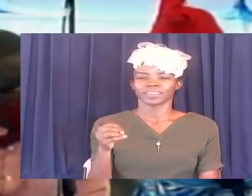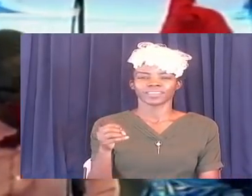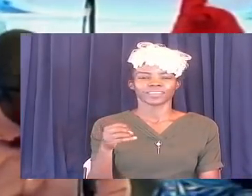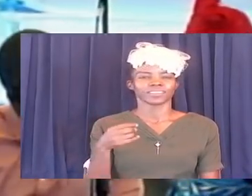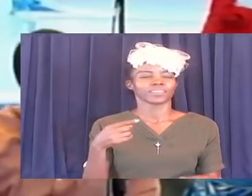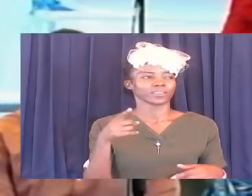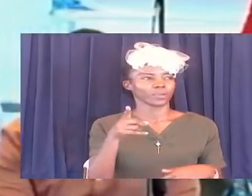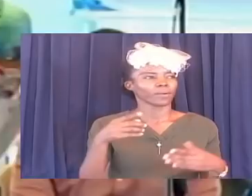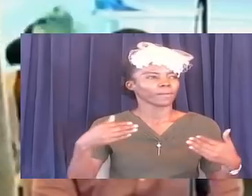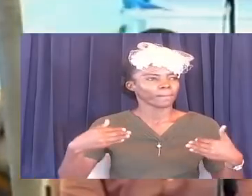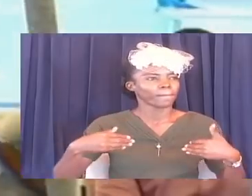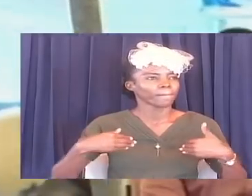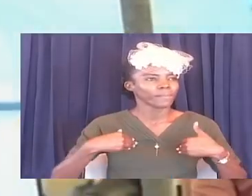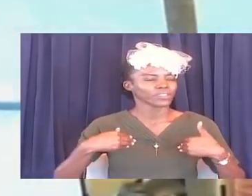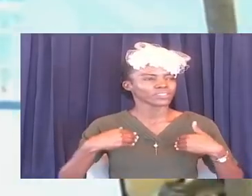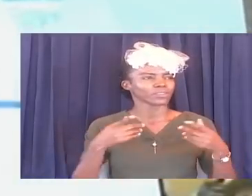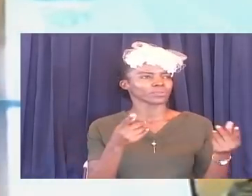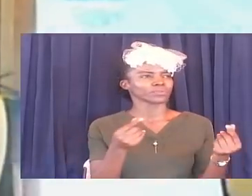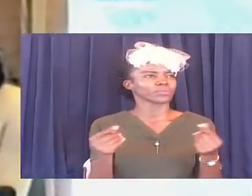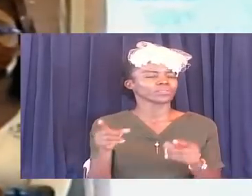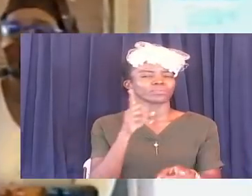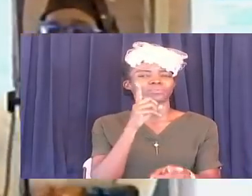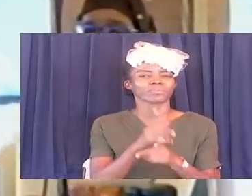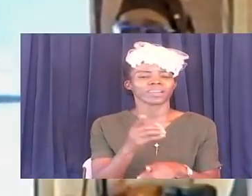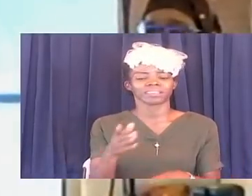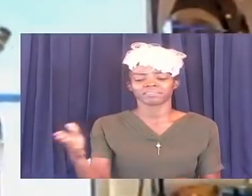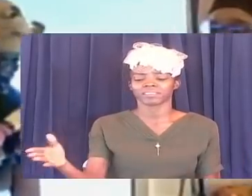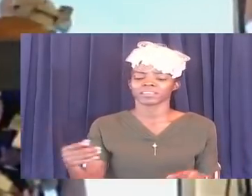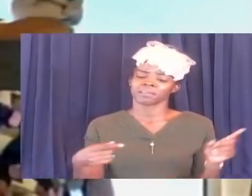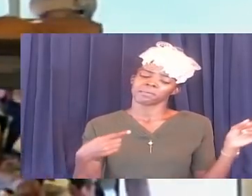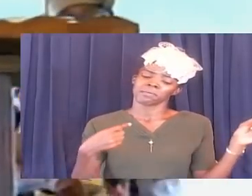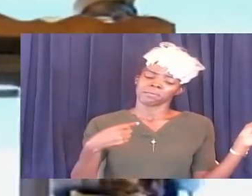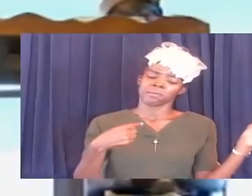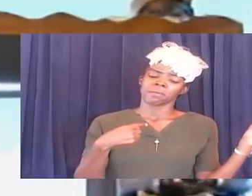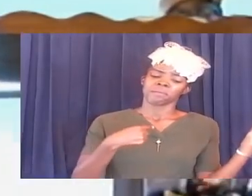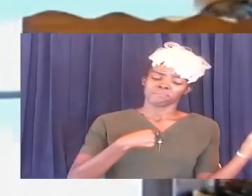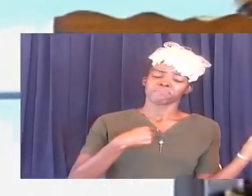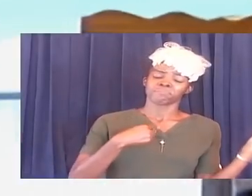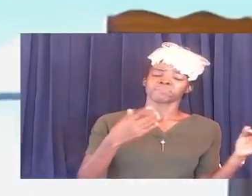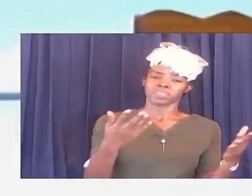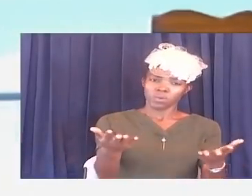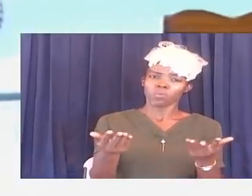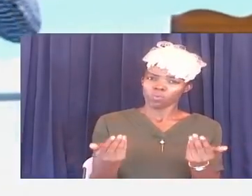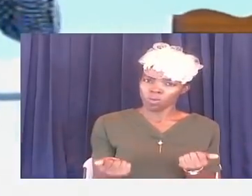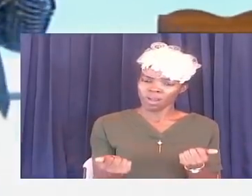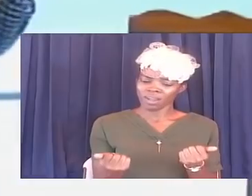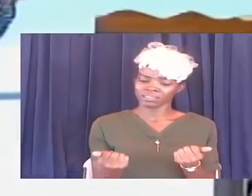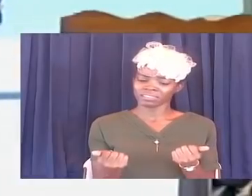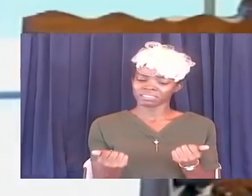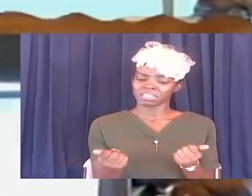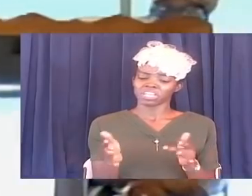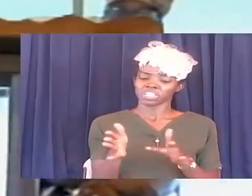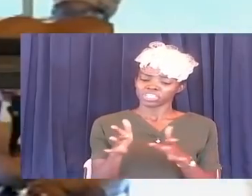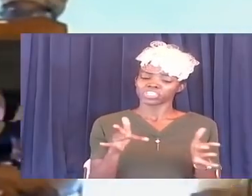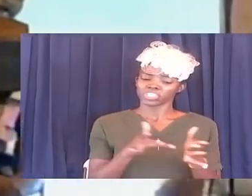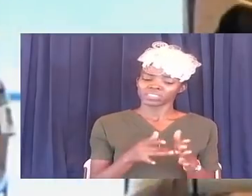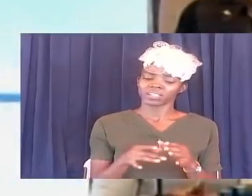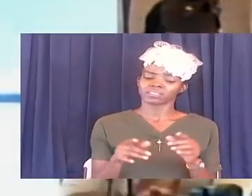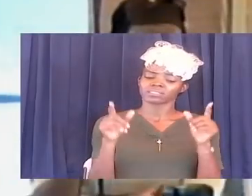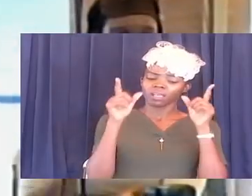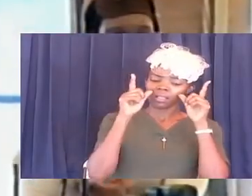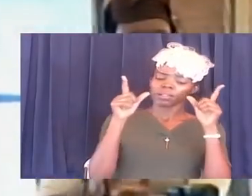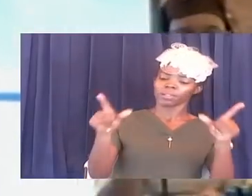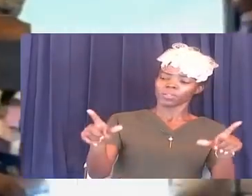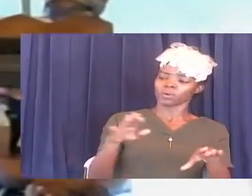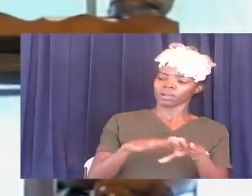find nothing. But when he come on my fruit tree, pick, choose, and refuse everything there. Full your